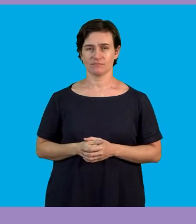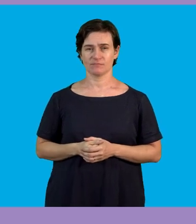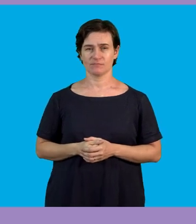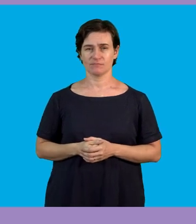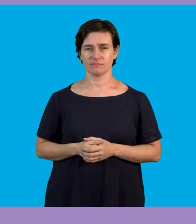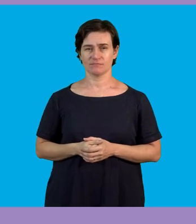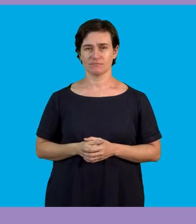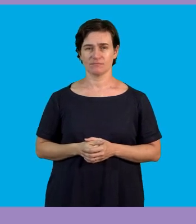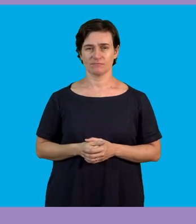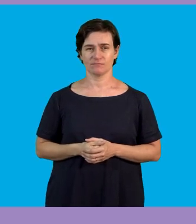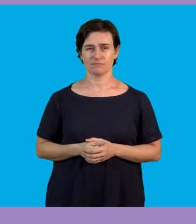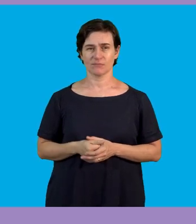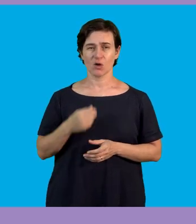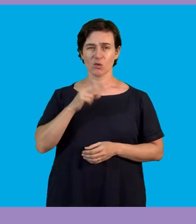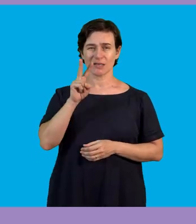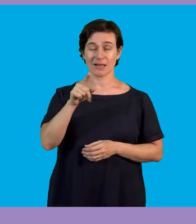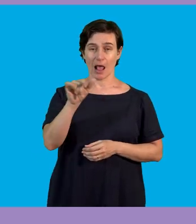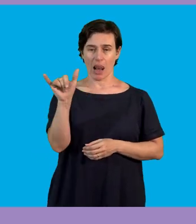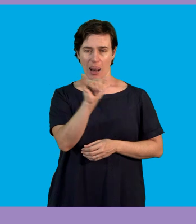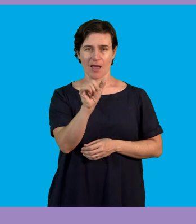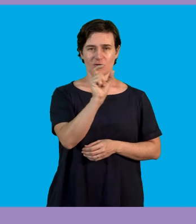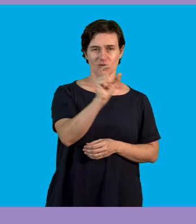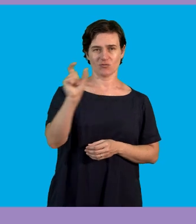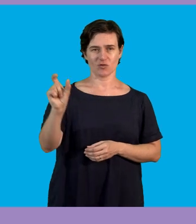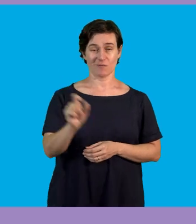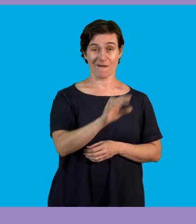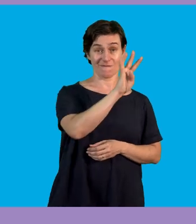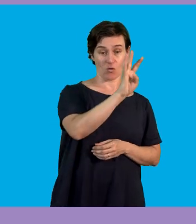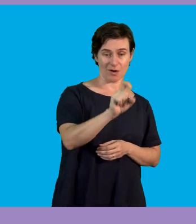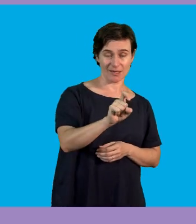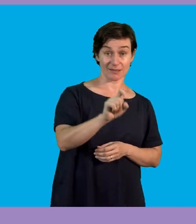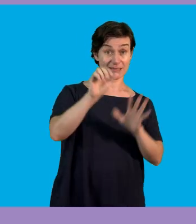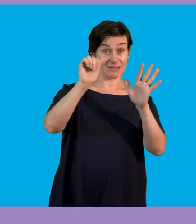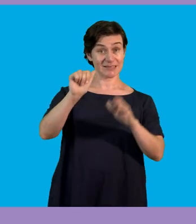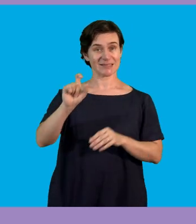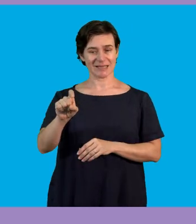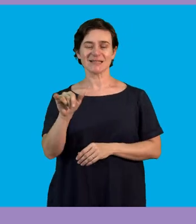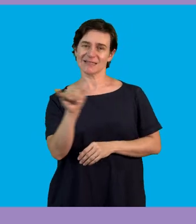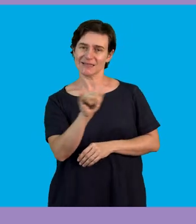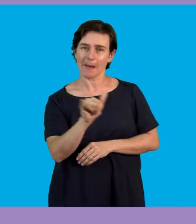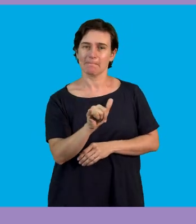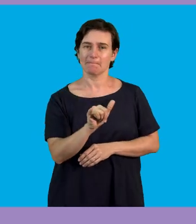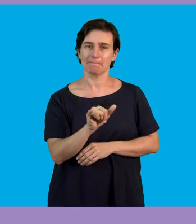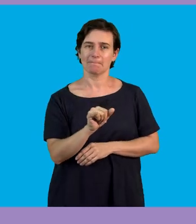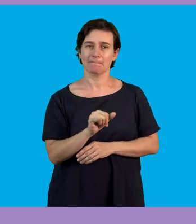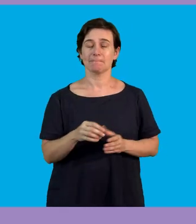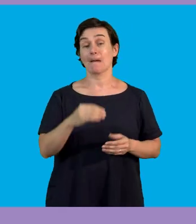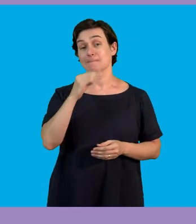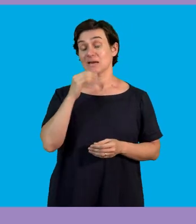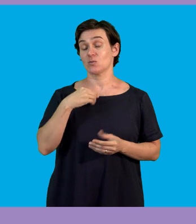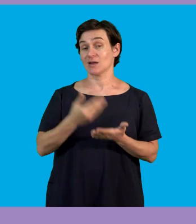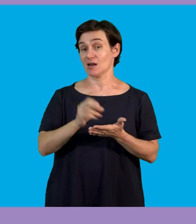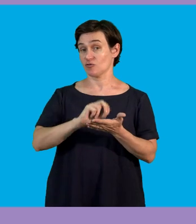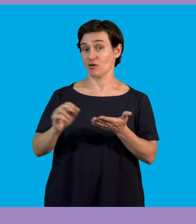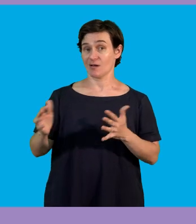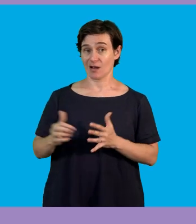Looking at that, we see that these are like terms. So 4x and 6x are like terms. So as we write